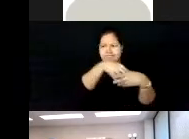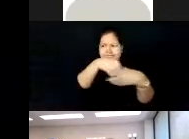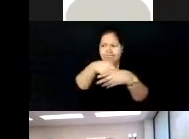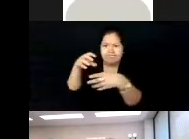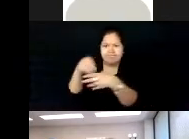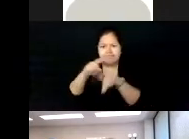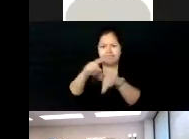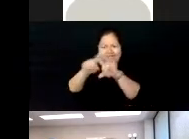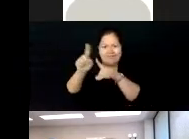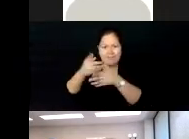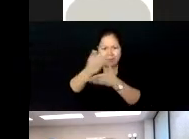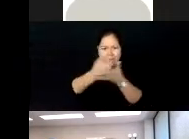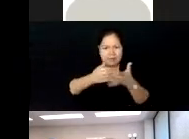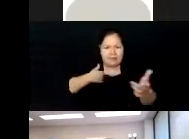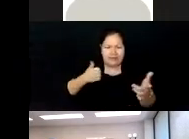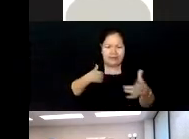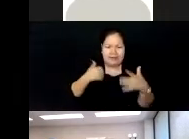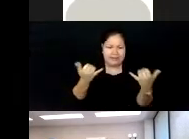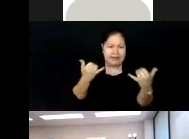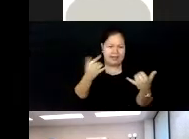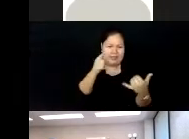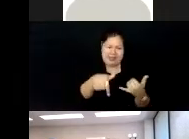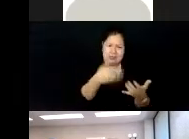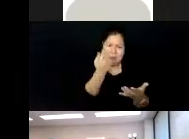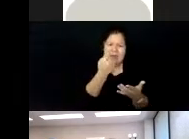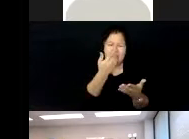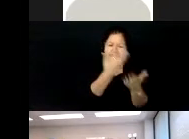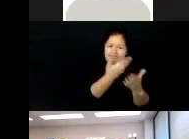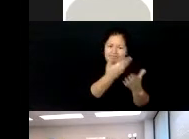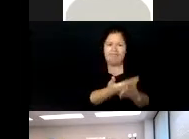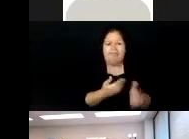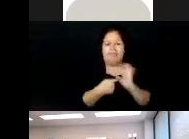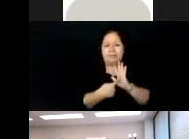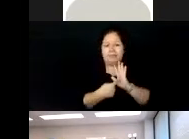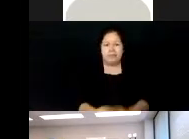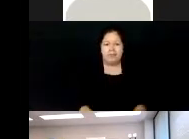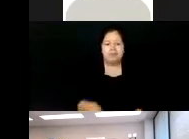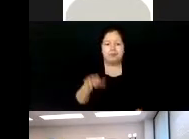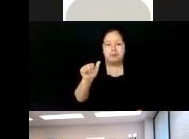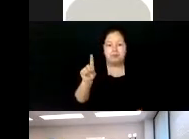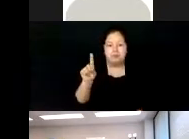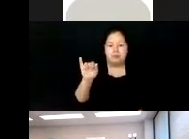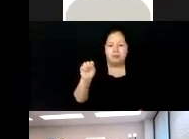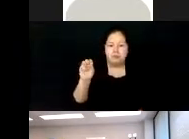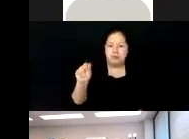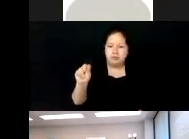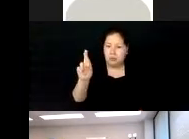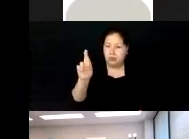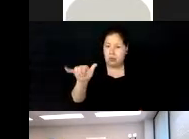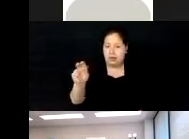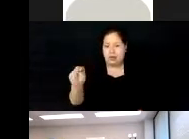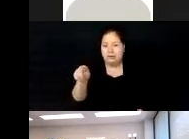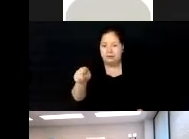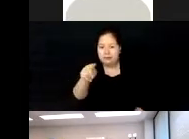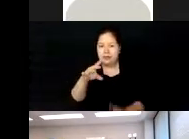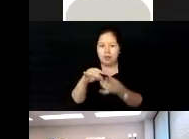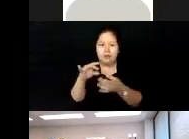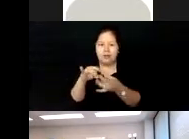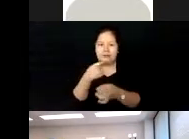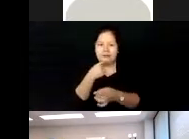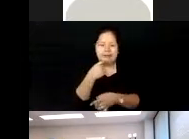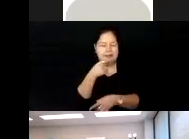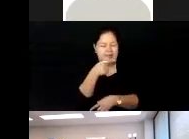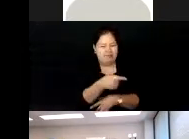a concrete example around this. In Addison Ryan's comments, the writer illustrates both past and still